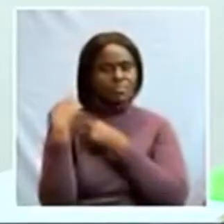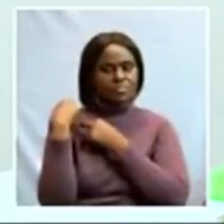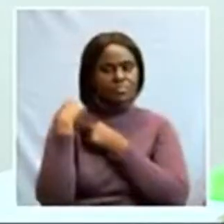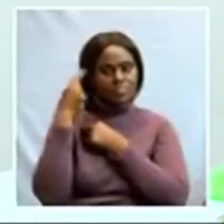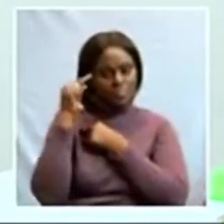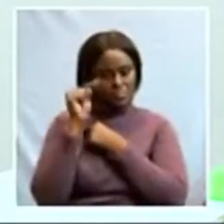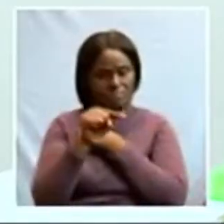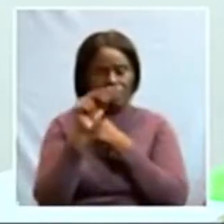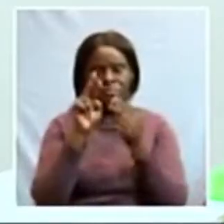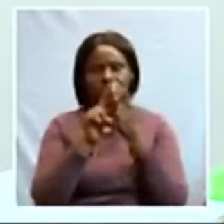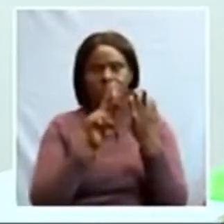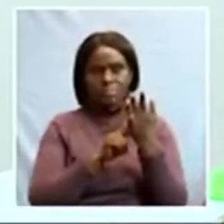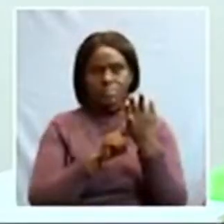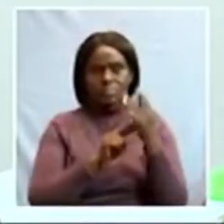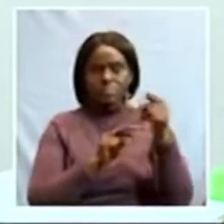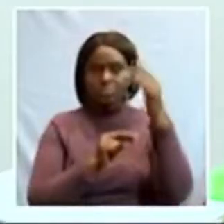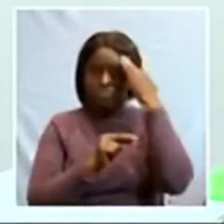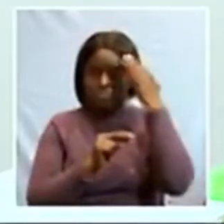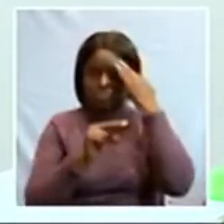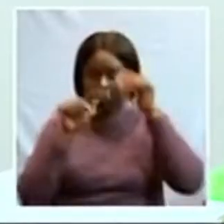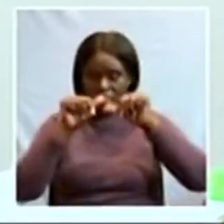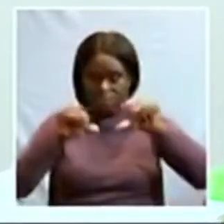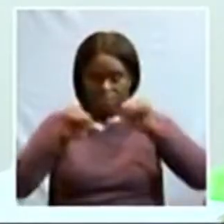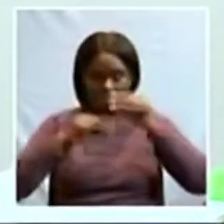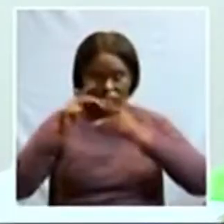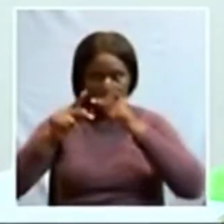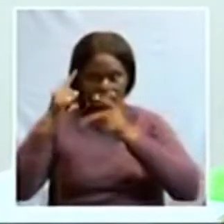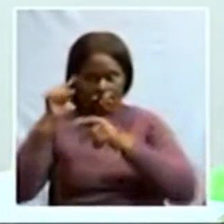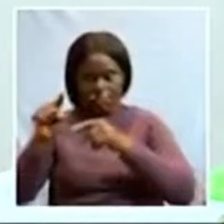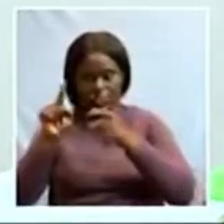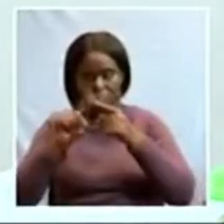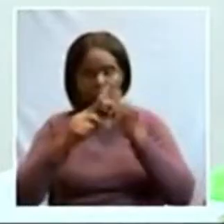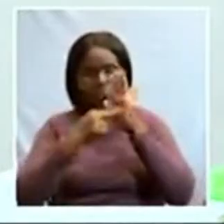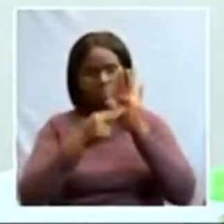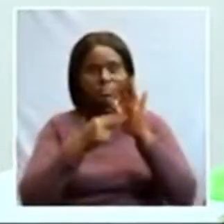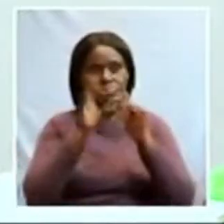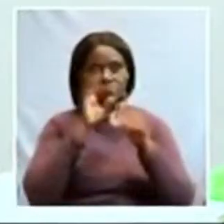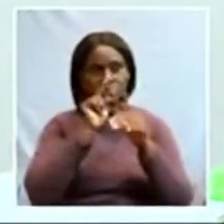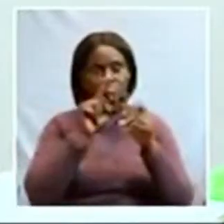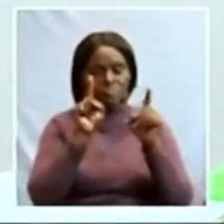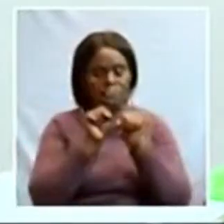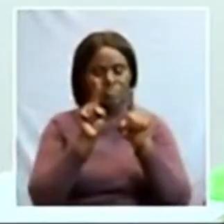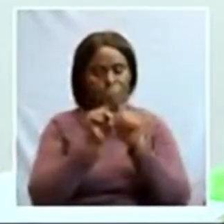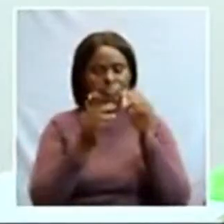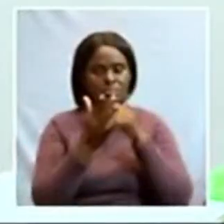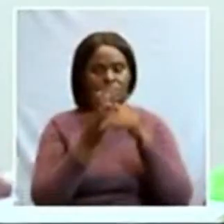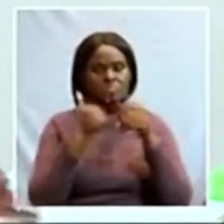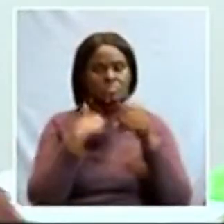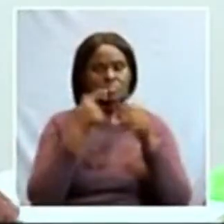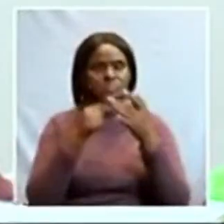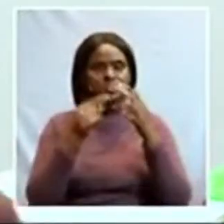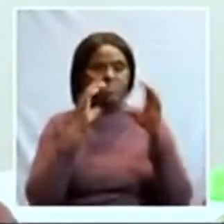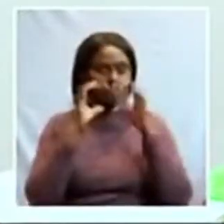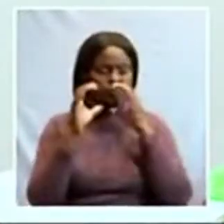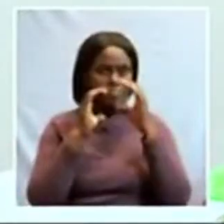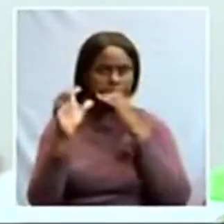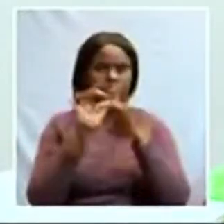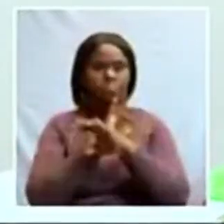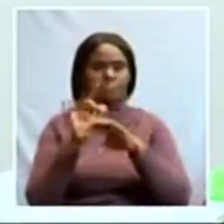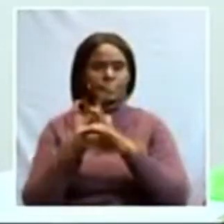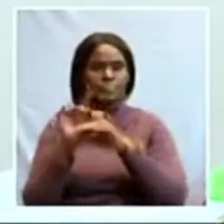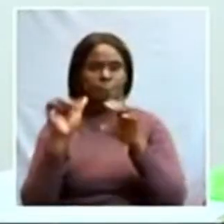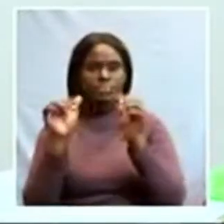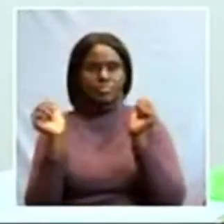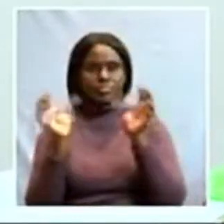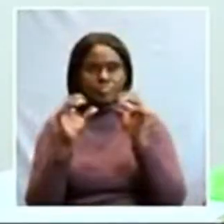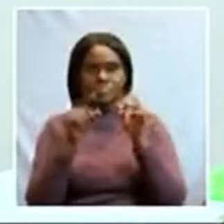this report. Yeah. You know the audit procedures. For you to indicate that there was communication lapse, the committee